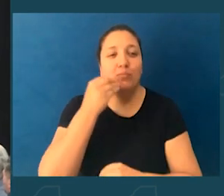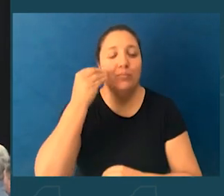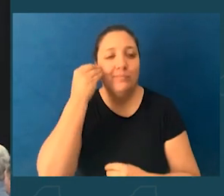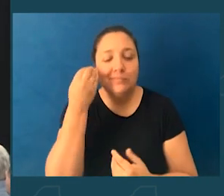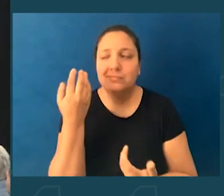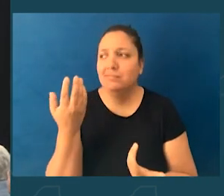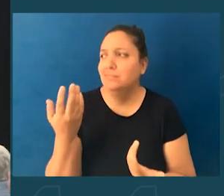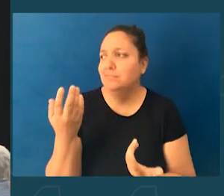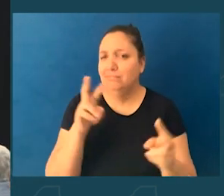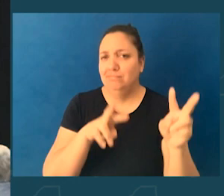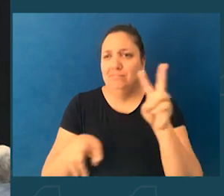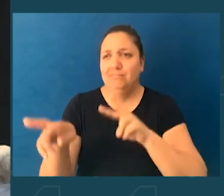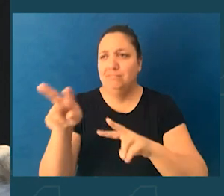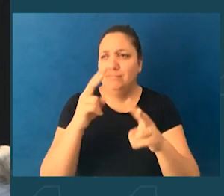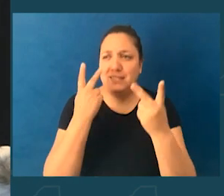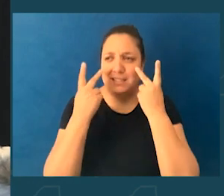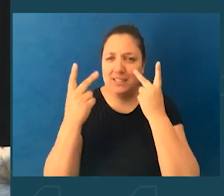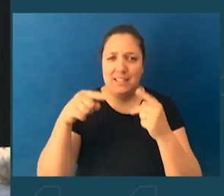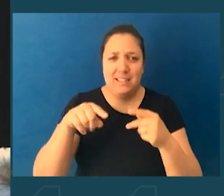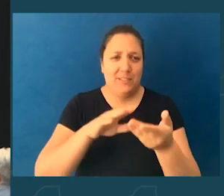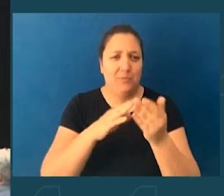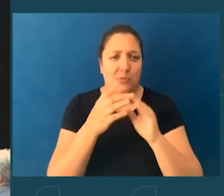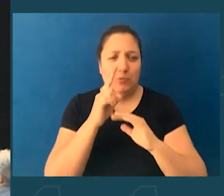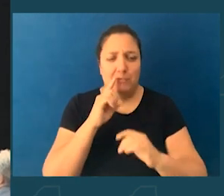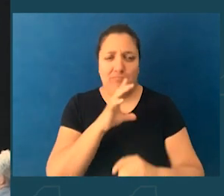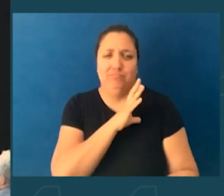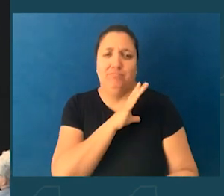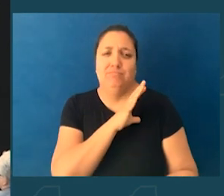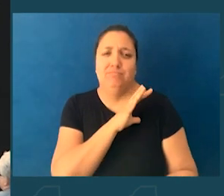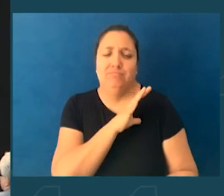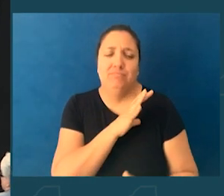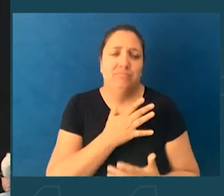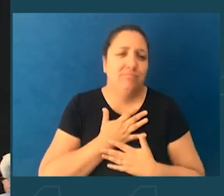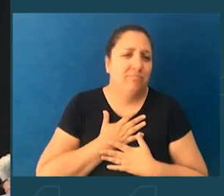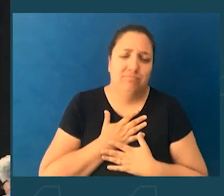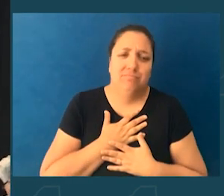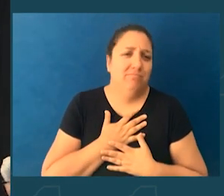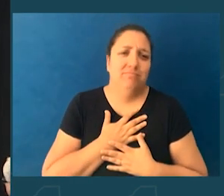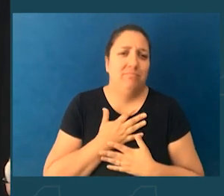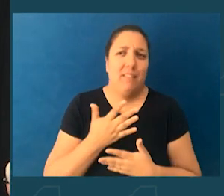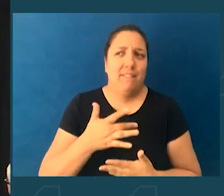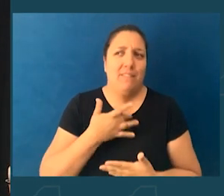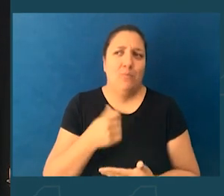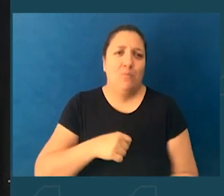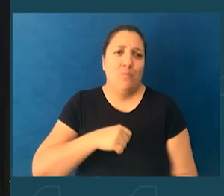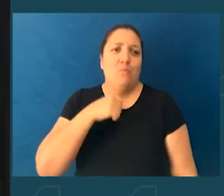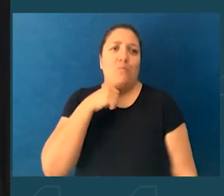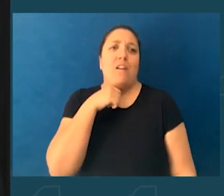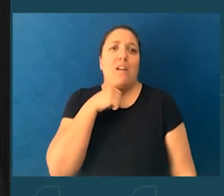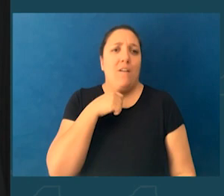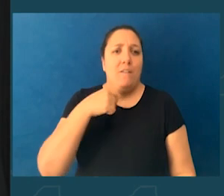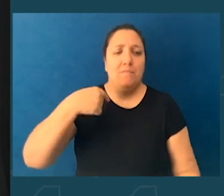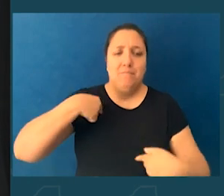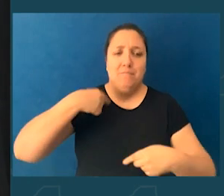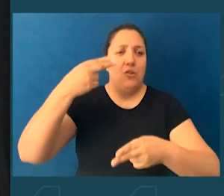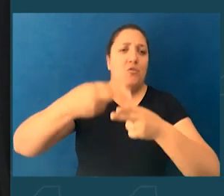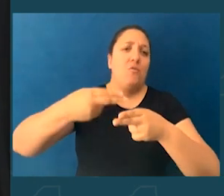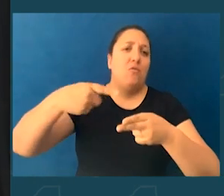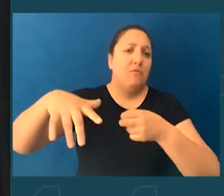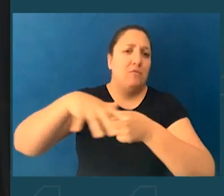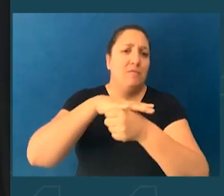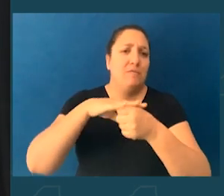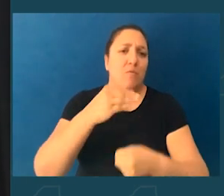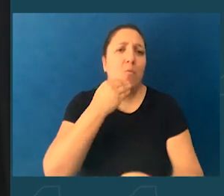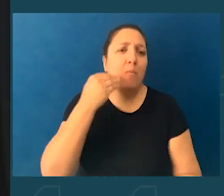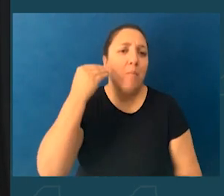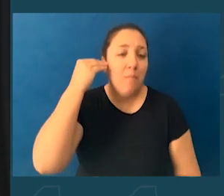so outstanding, and a place that I'm always going to be proud of to call my home. And we are joined by some extraordinary